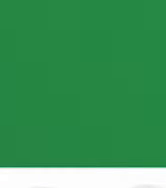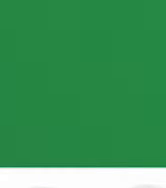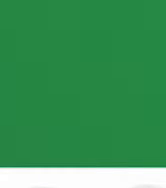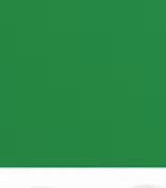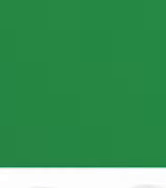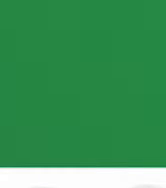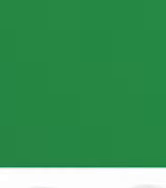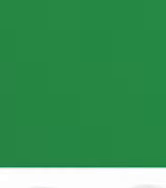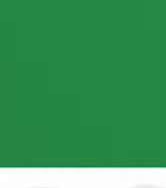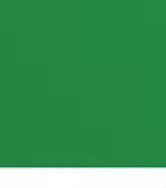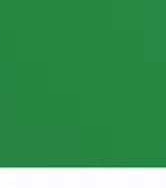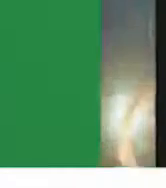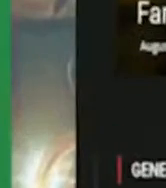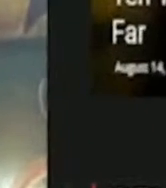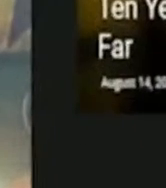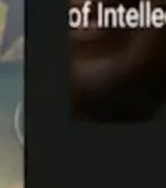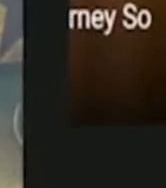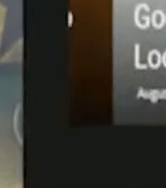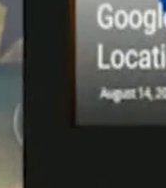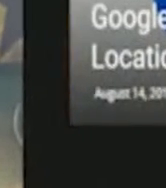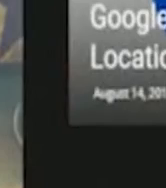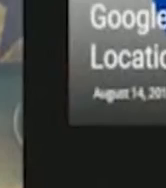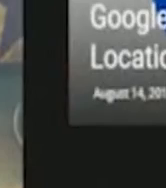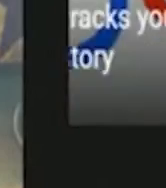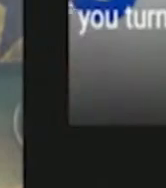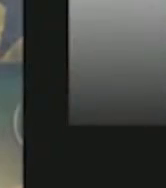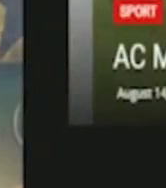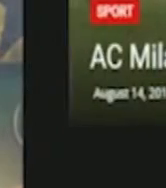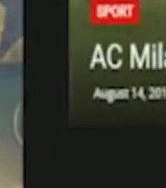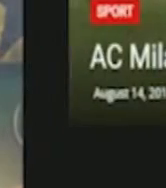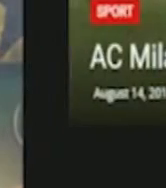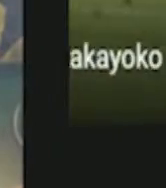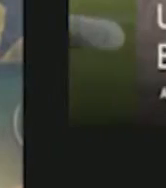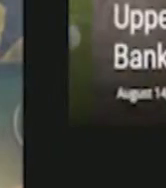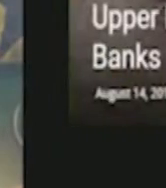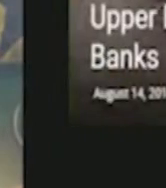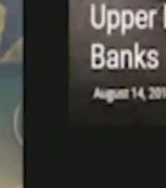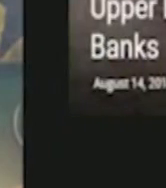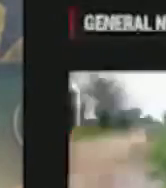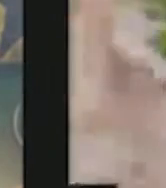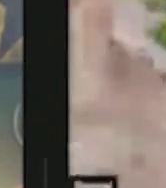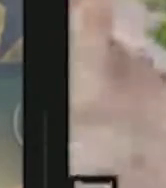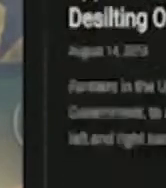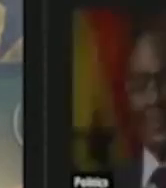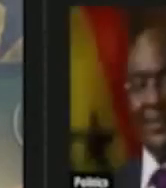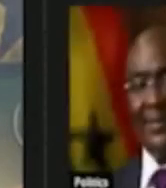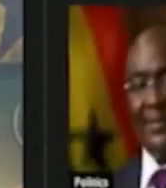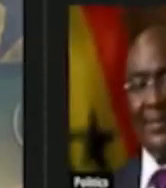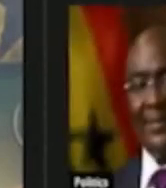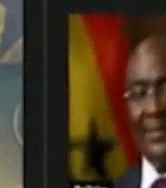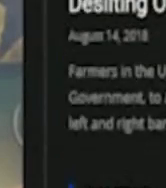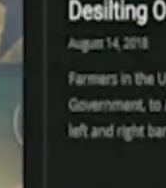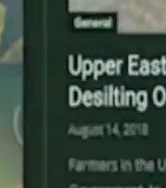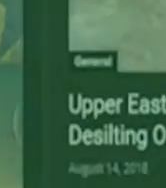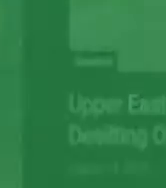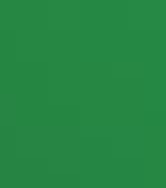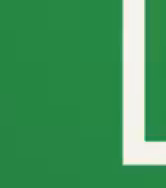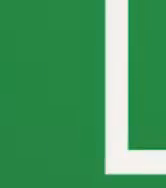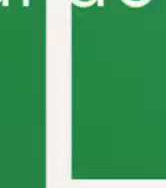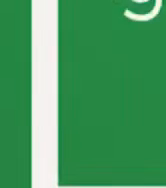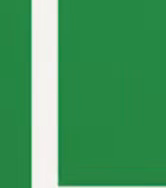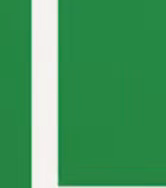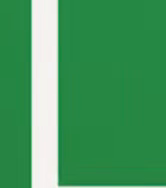Good. Study the pattern of your straws of our